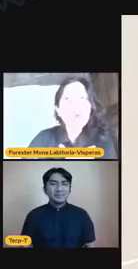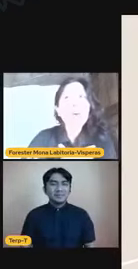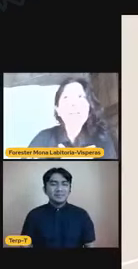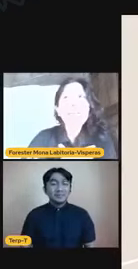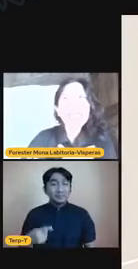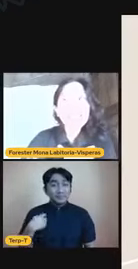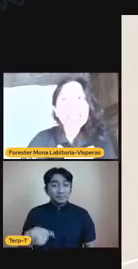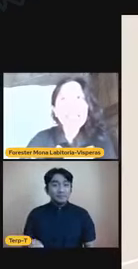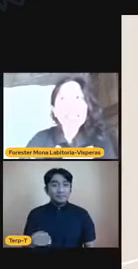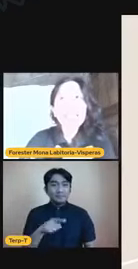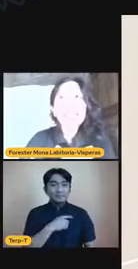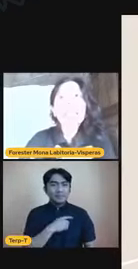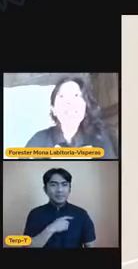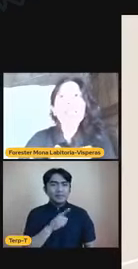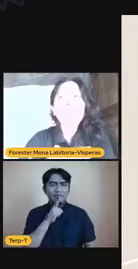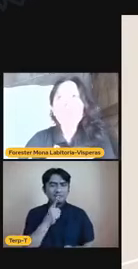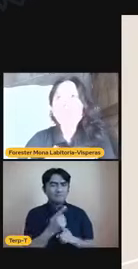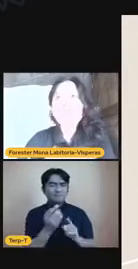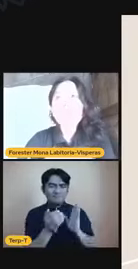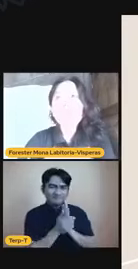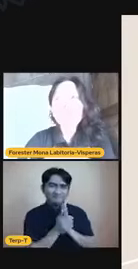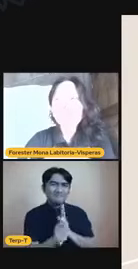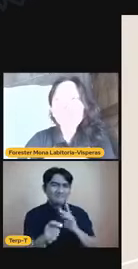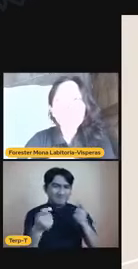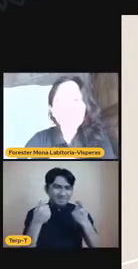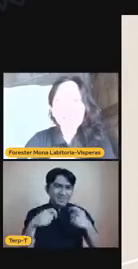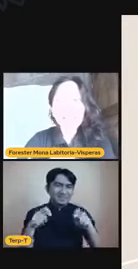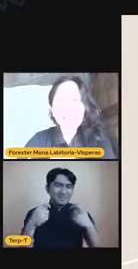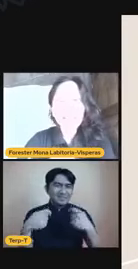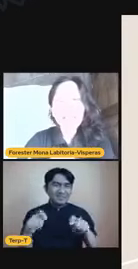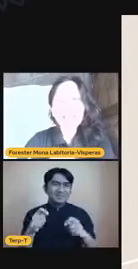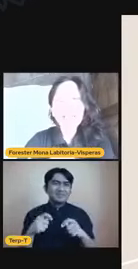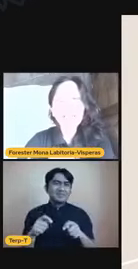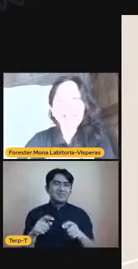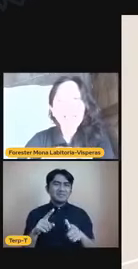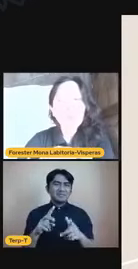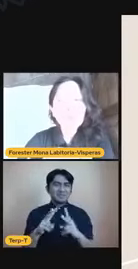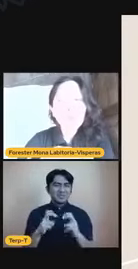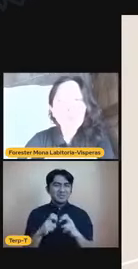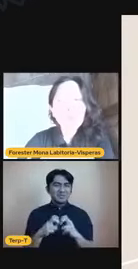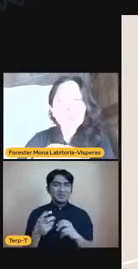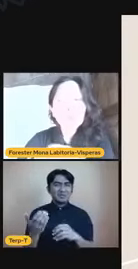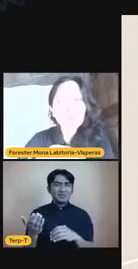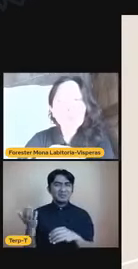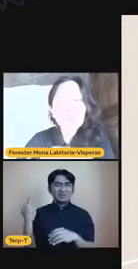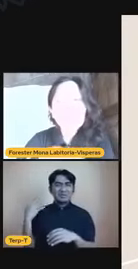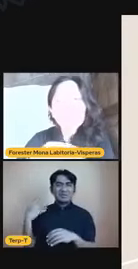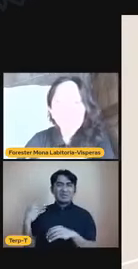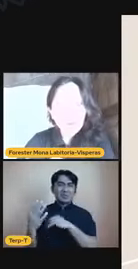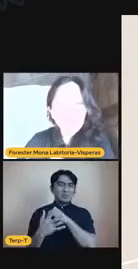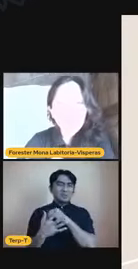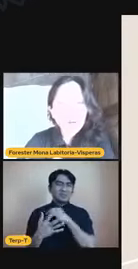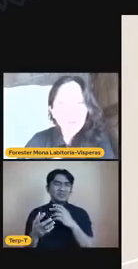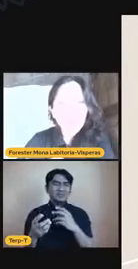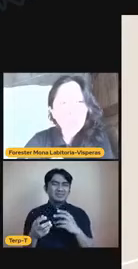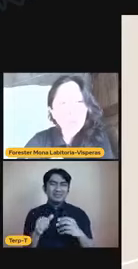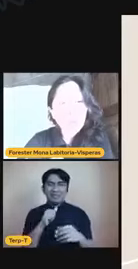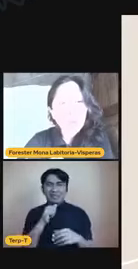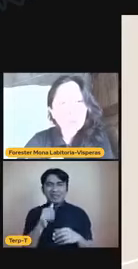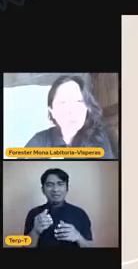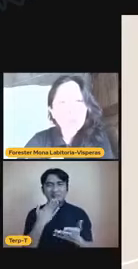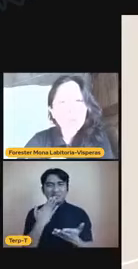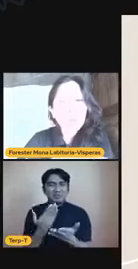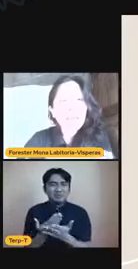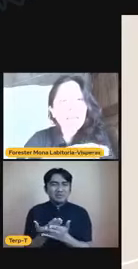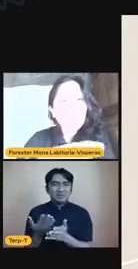tayo, ginalingan natin, even hindi maganda pinanggalingan natin, and we were able to raise above from what